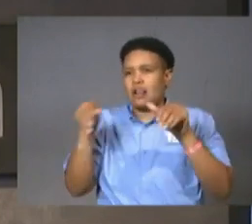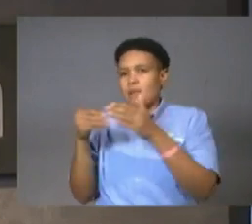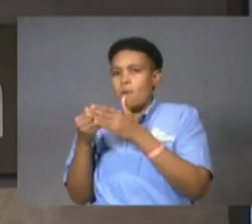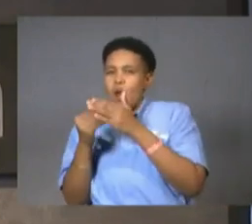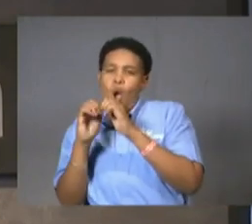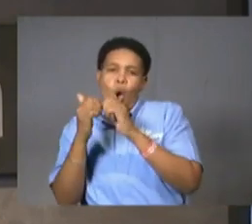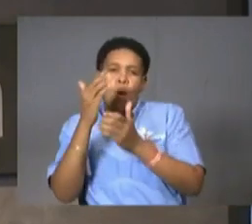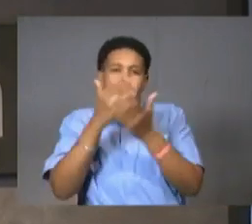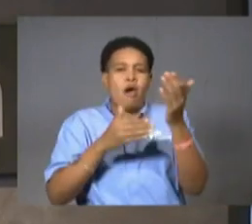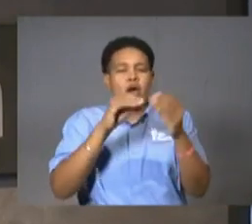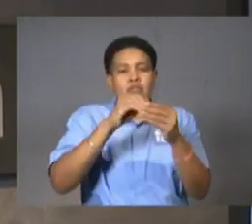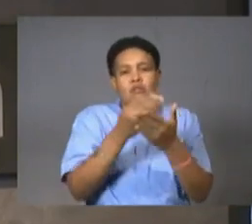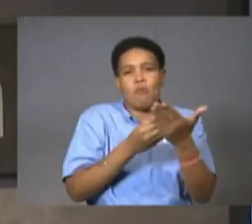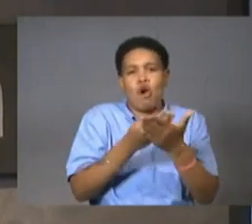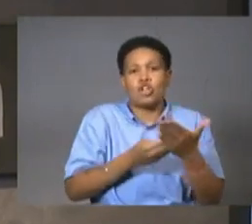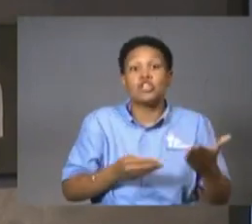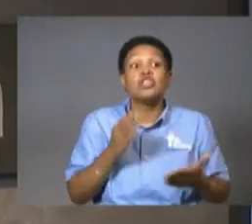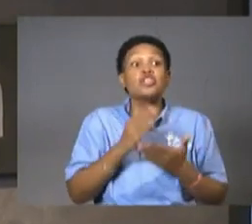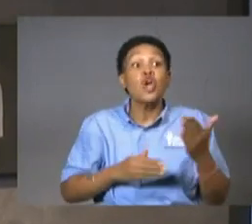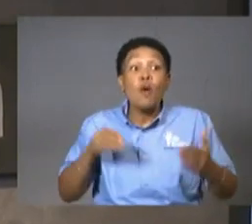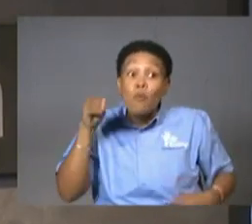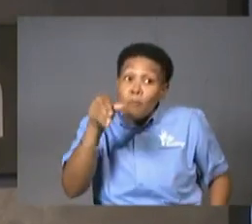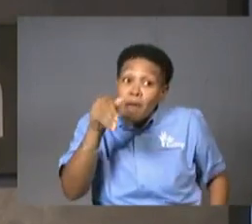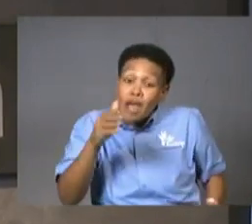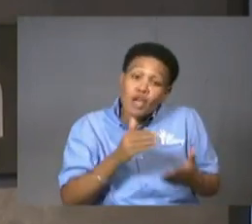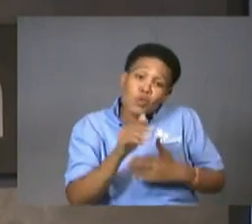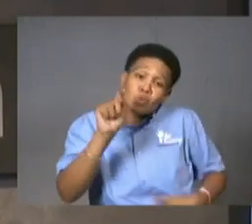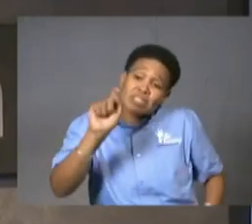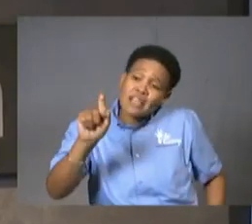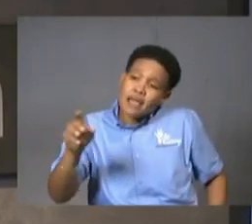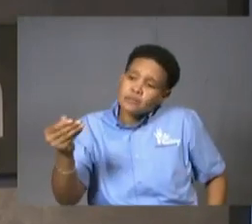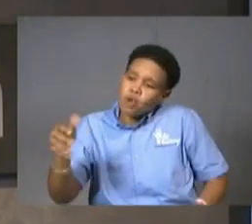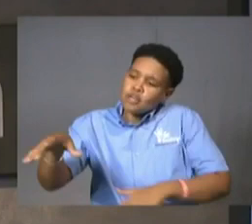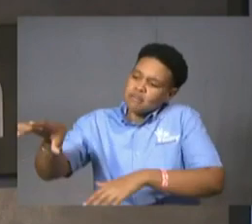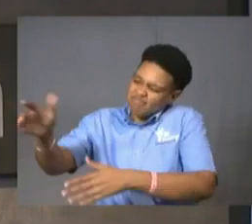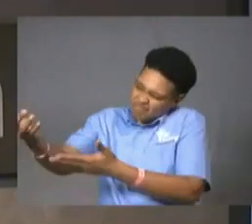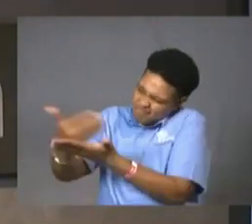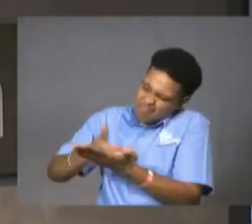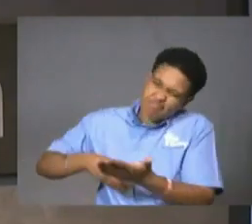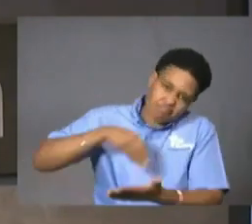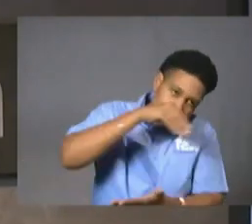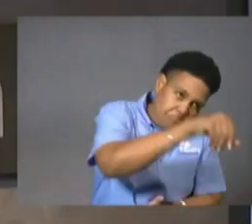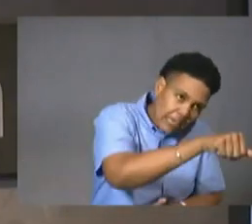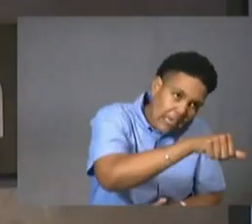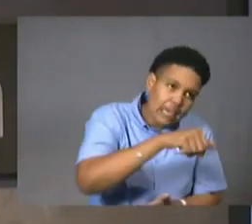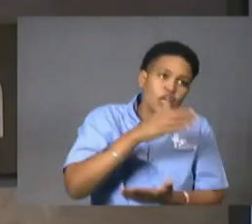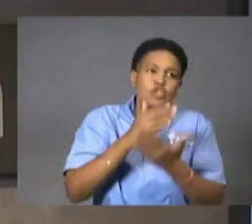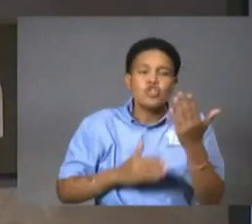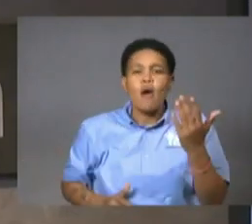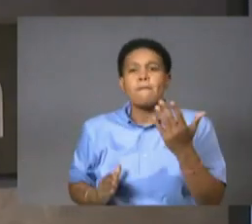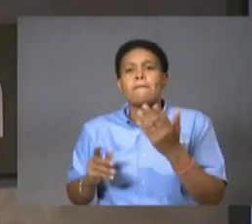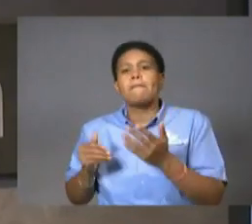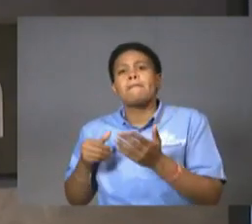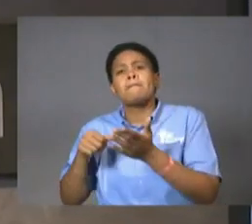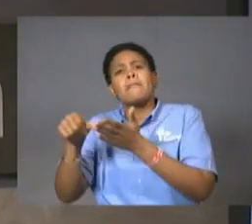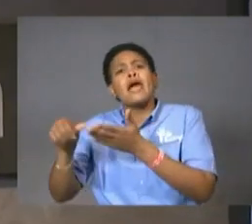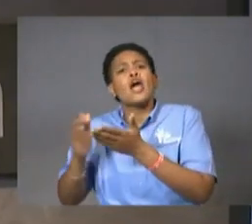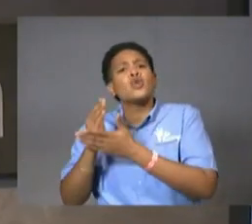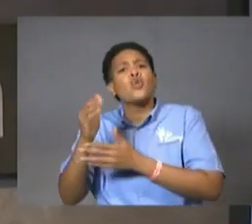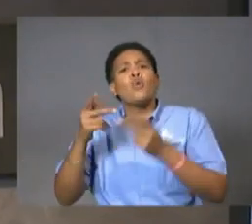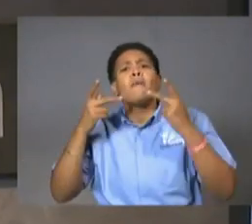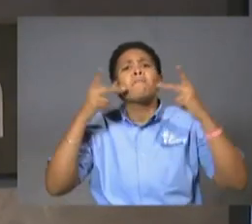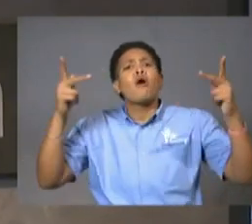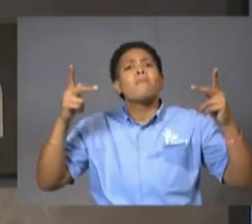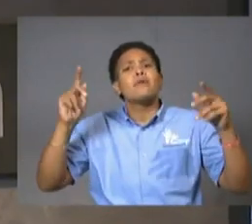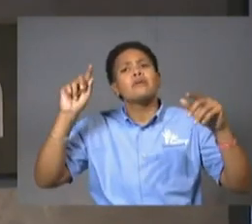of that will be paid for through the consolidated fund, some will be paid for through public bodies that have surpluses that are